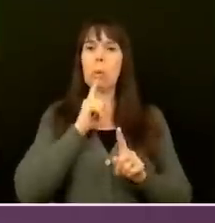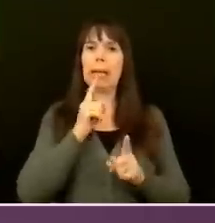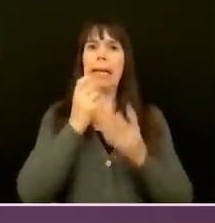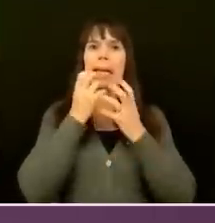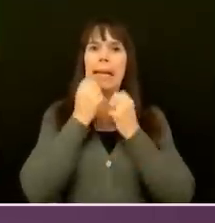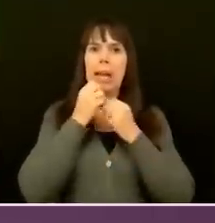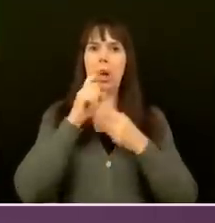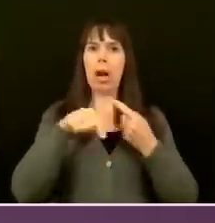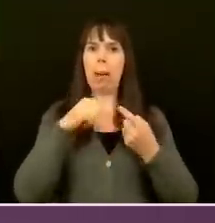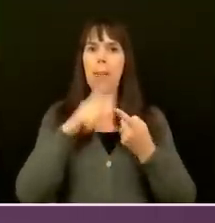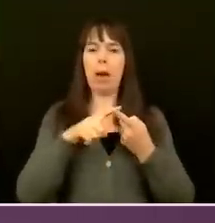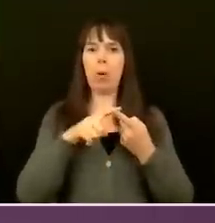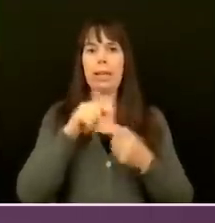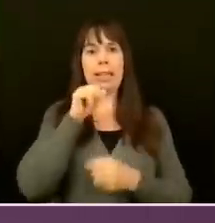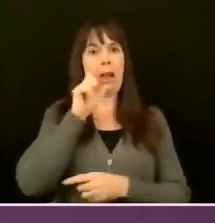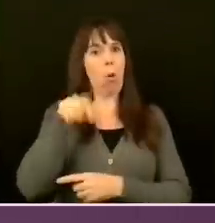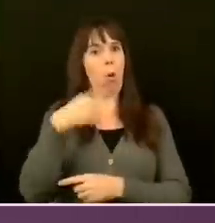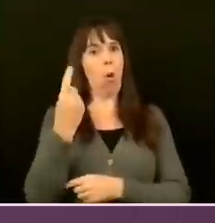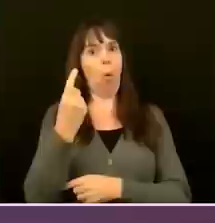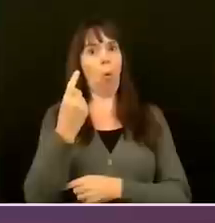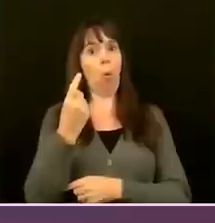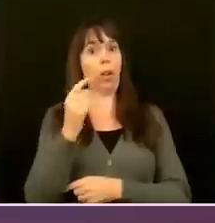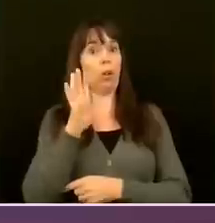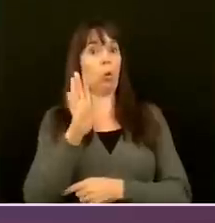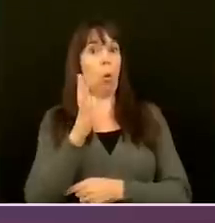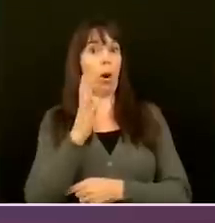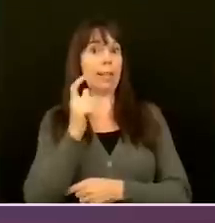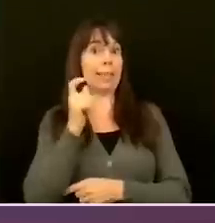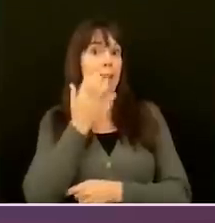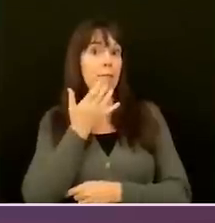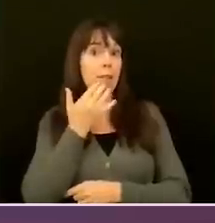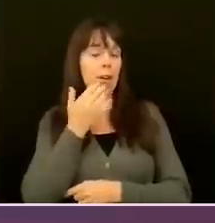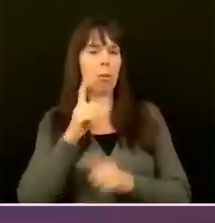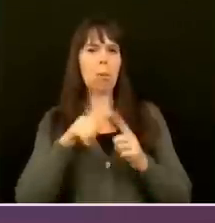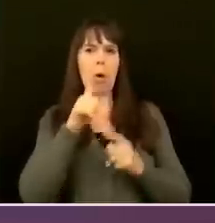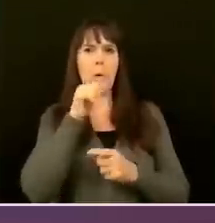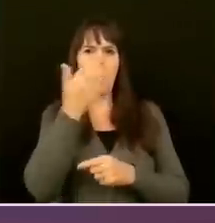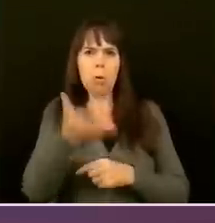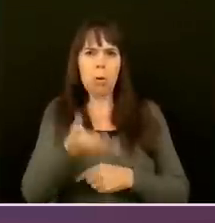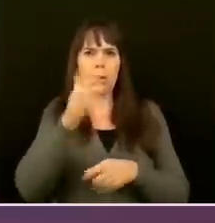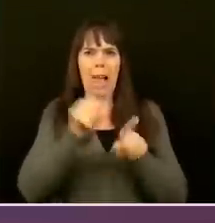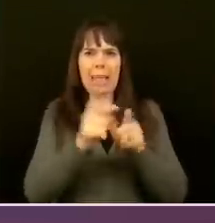about not just the color of your skin, but who you are as a person,